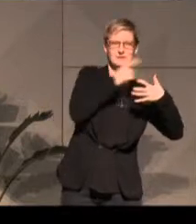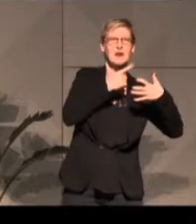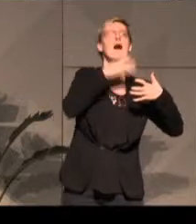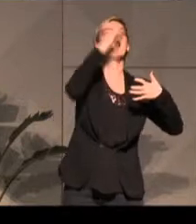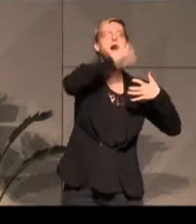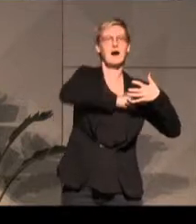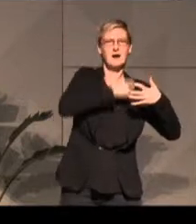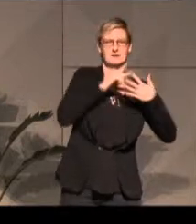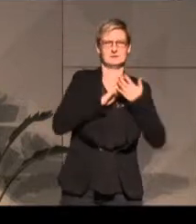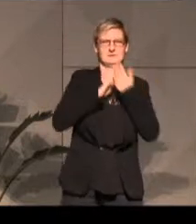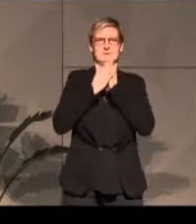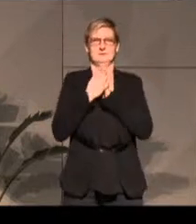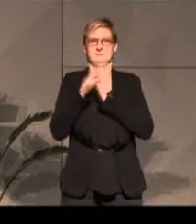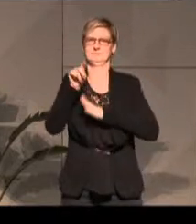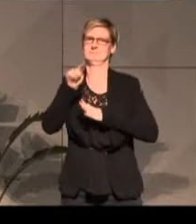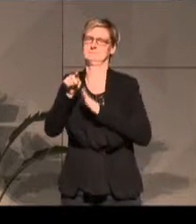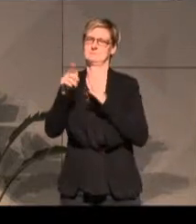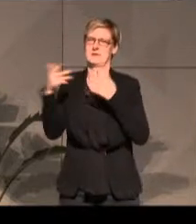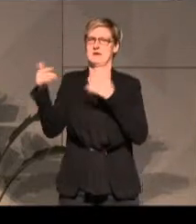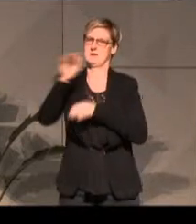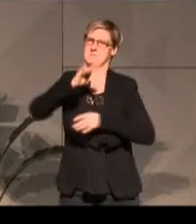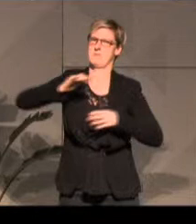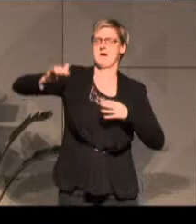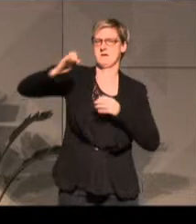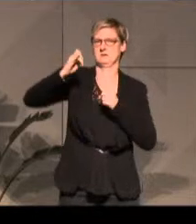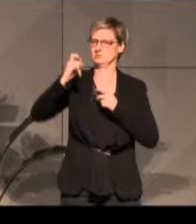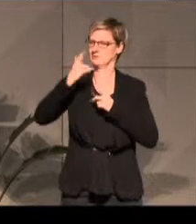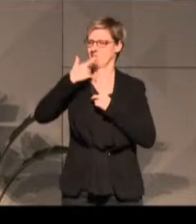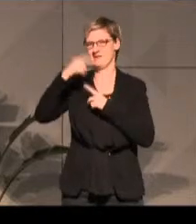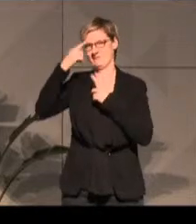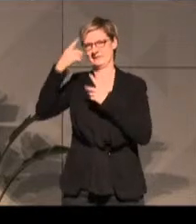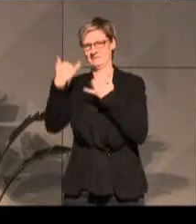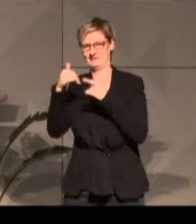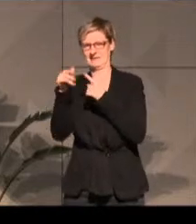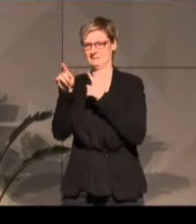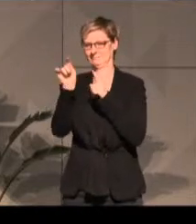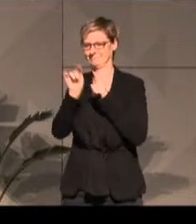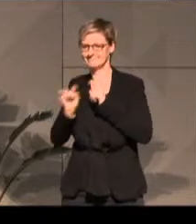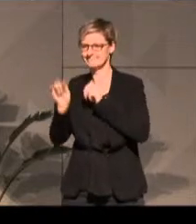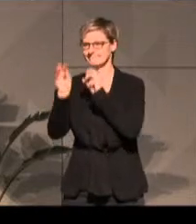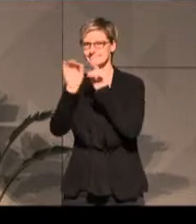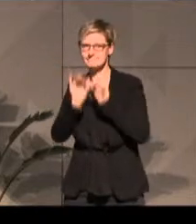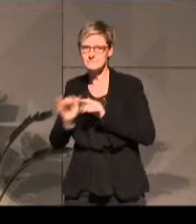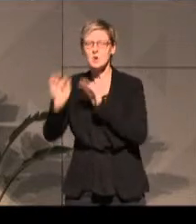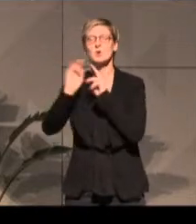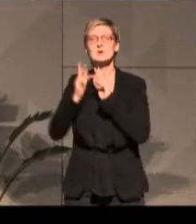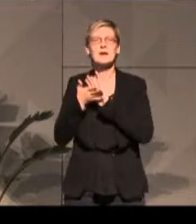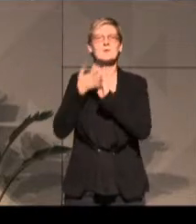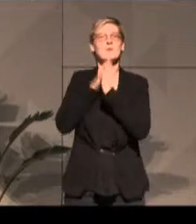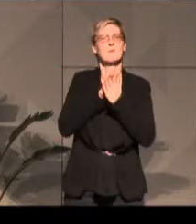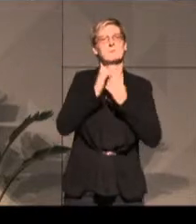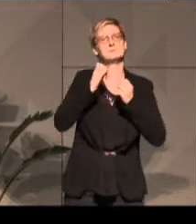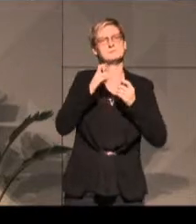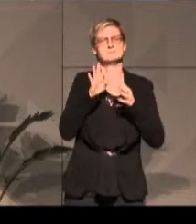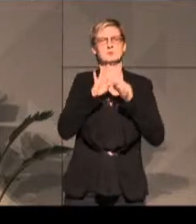all these little dents, but what we wanted to be able to do was to build the mechanics of